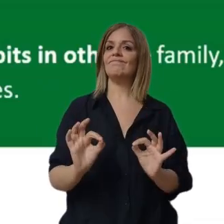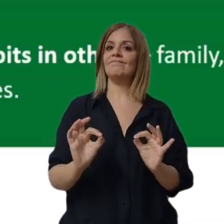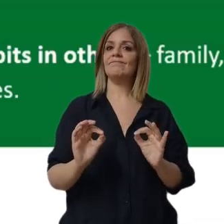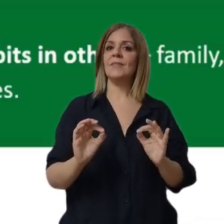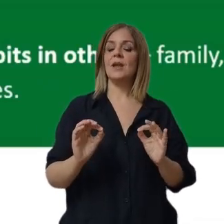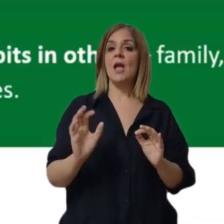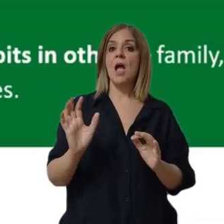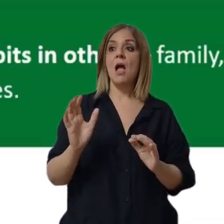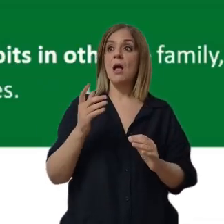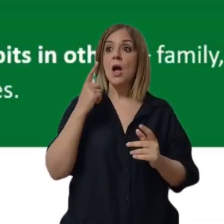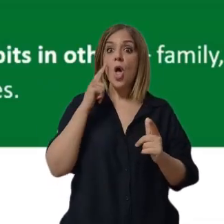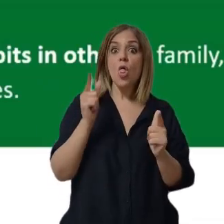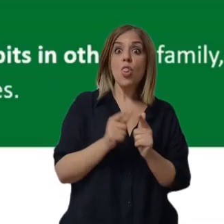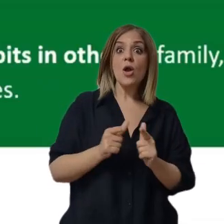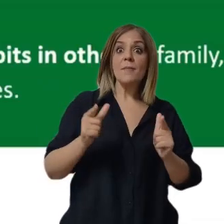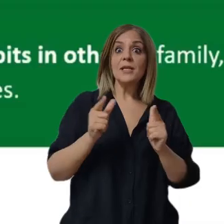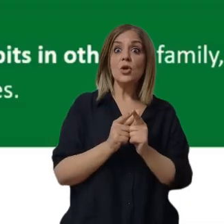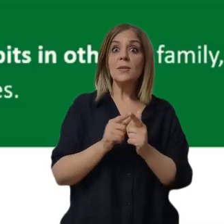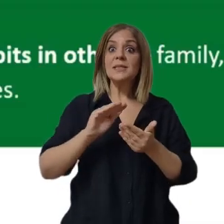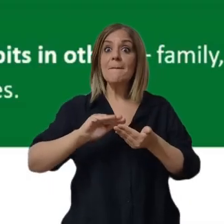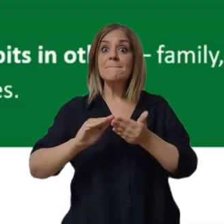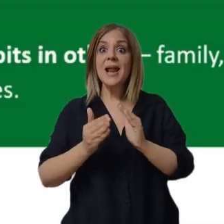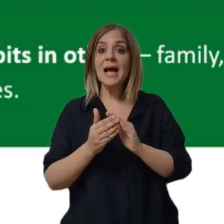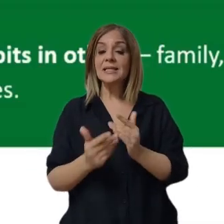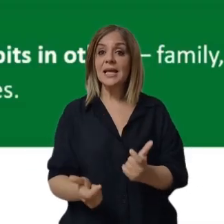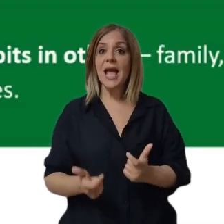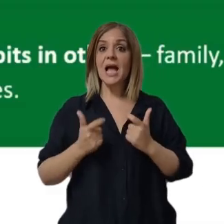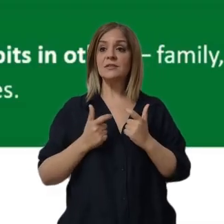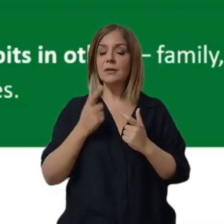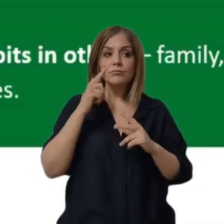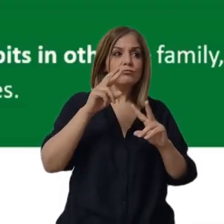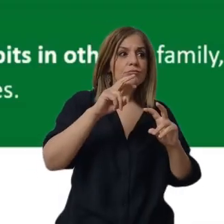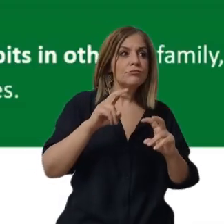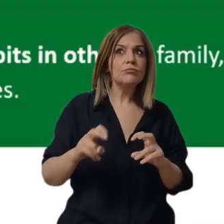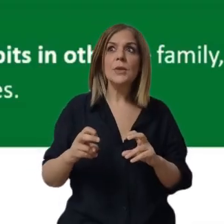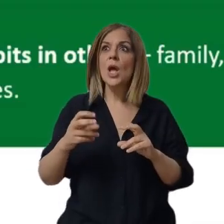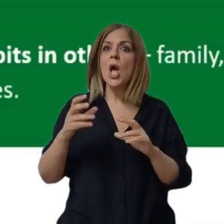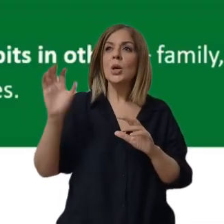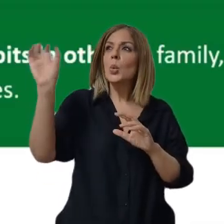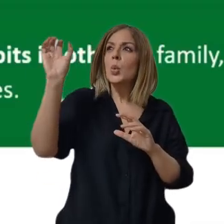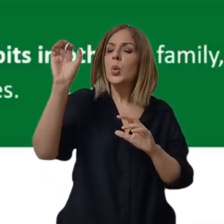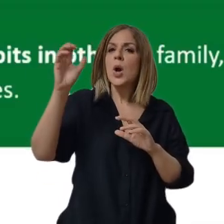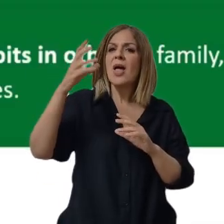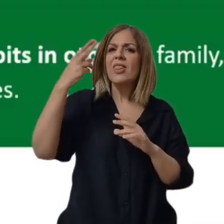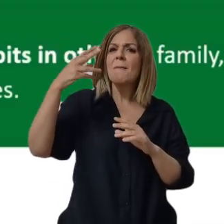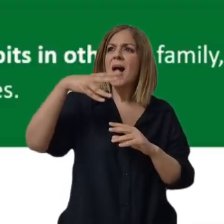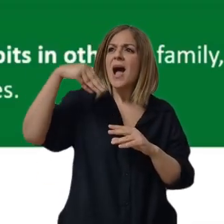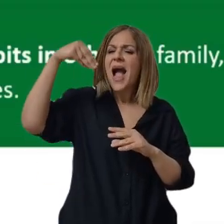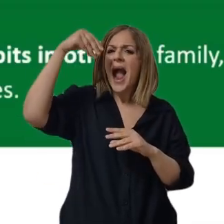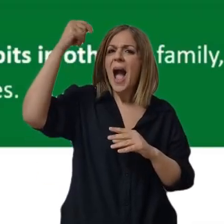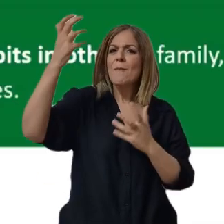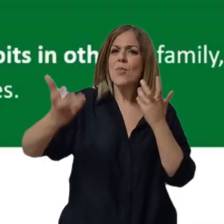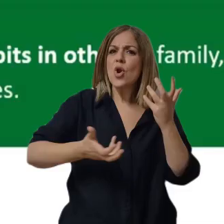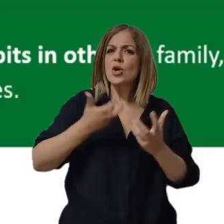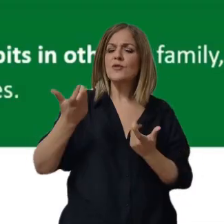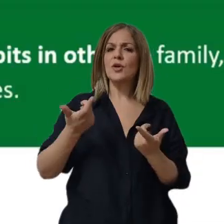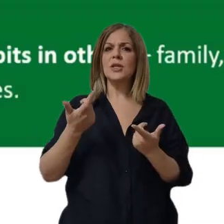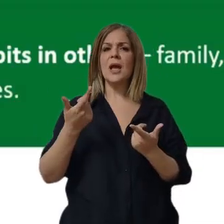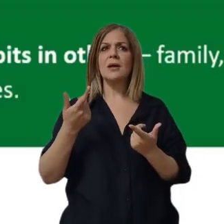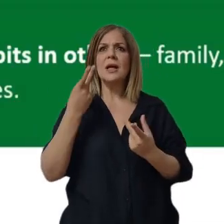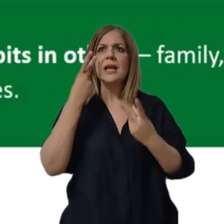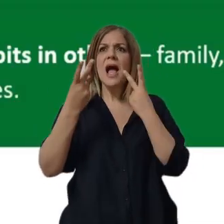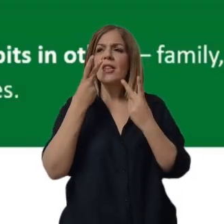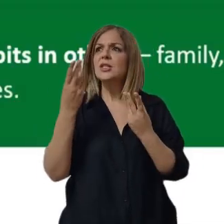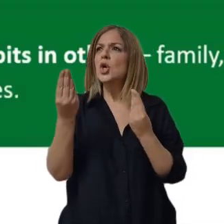Practice fire safety, so check smoke detectors or understand and